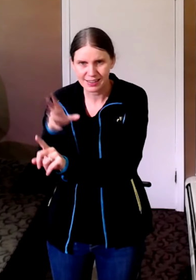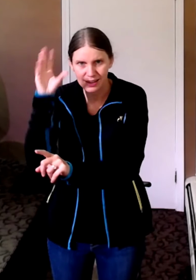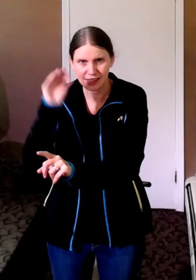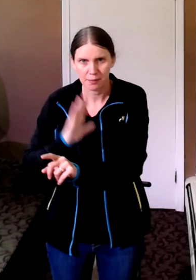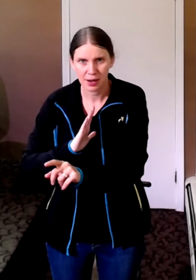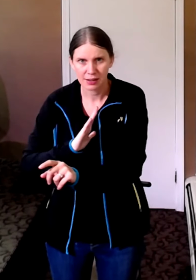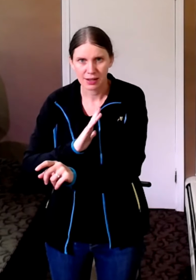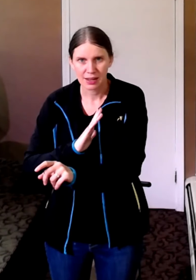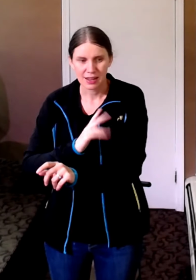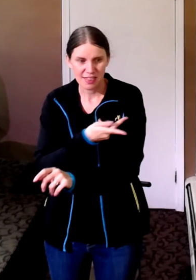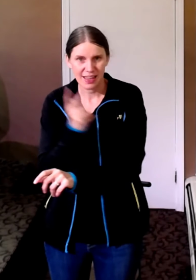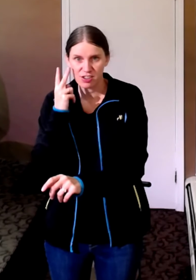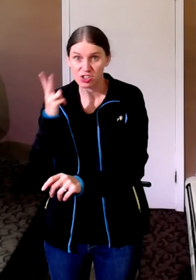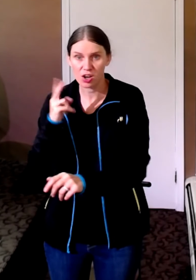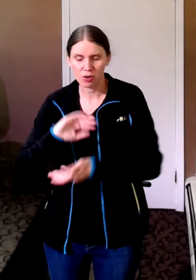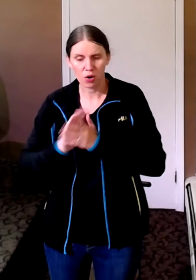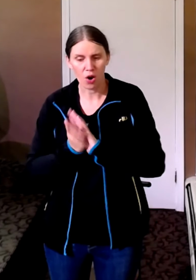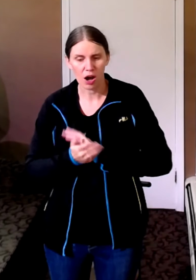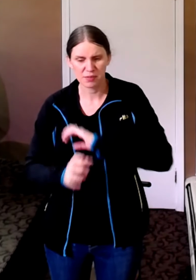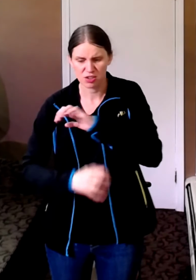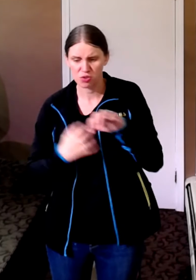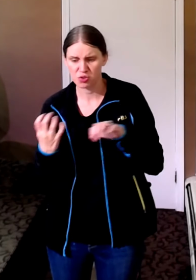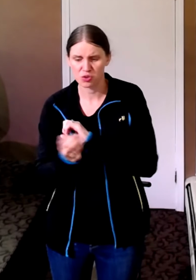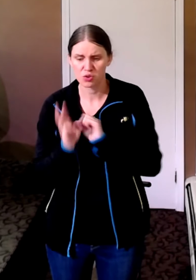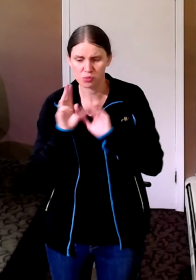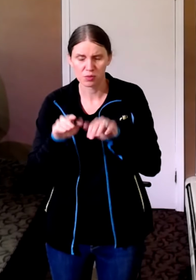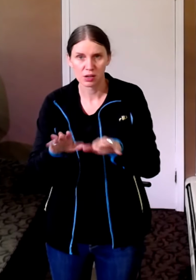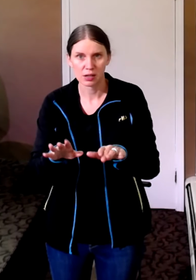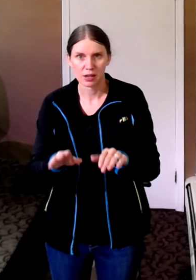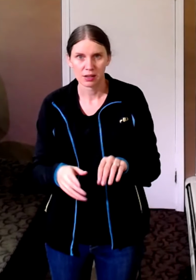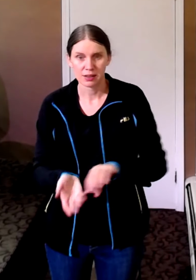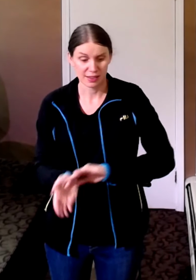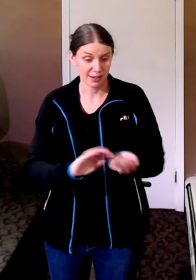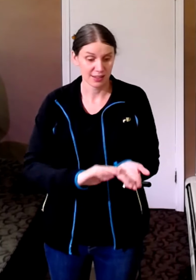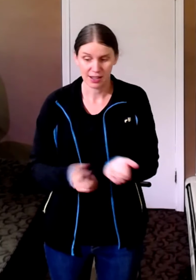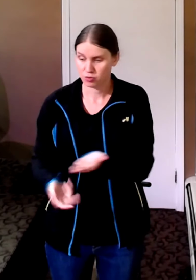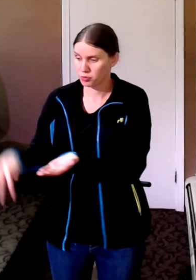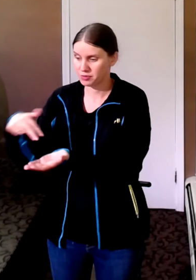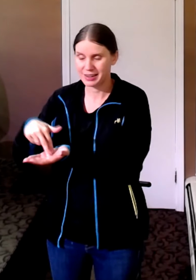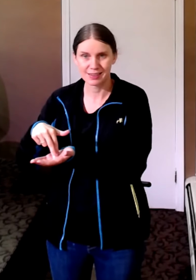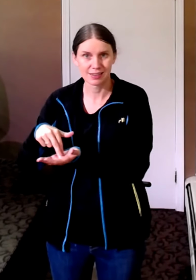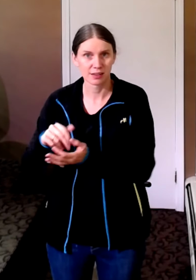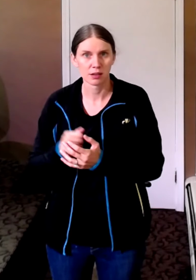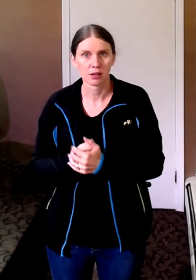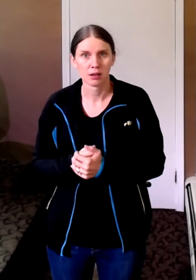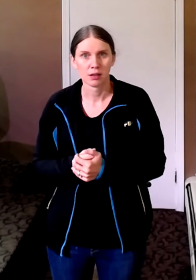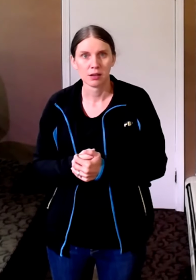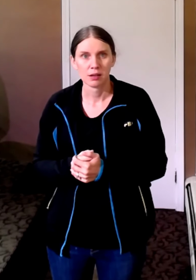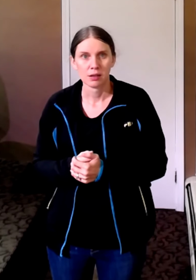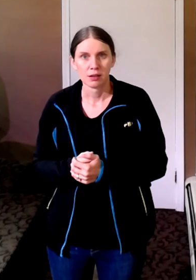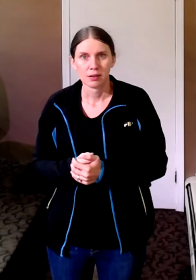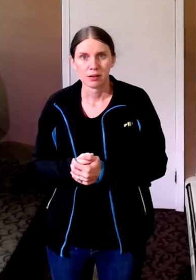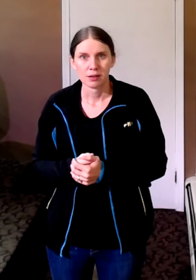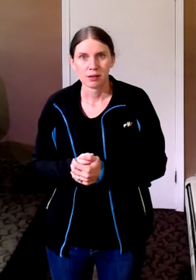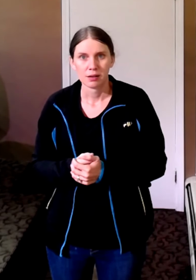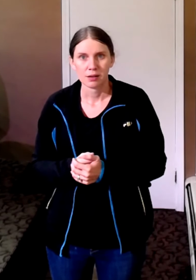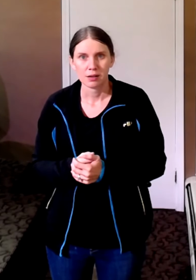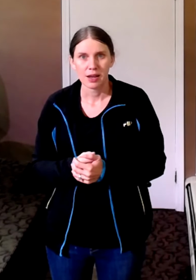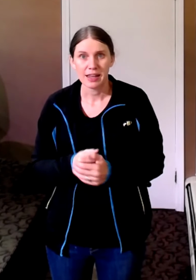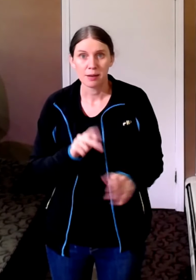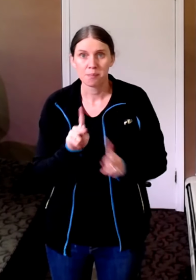they witnessed calming the seas and the storm, raising the dead. And when he